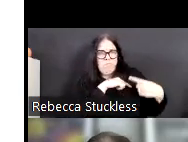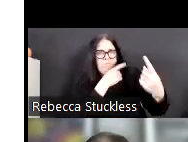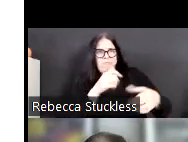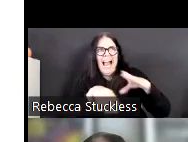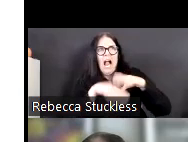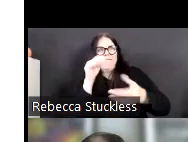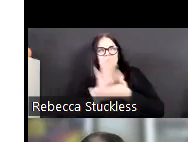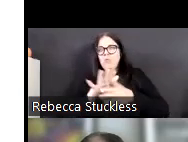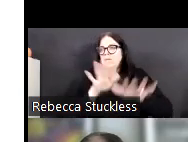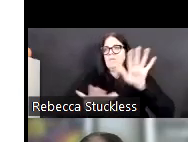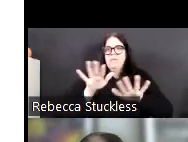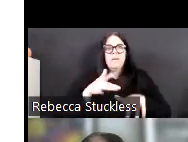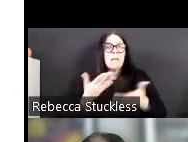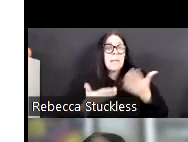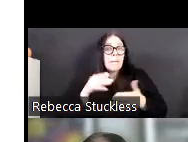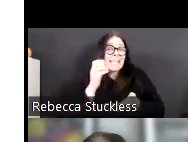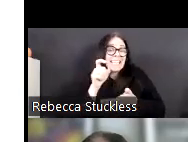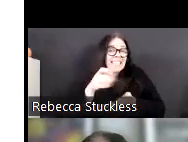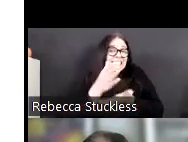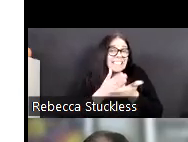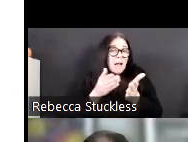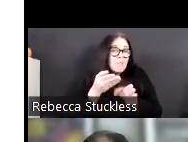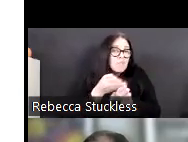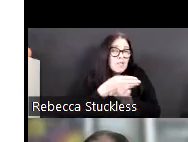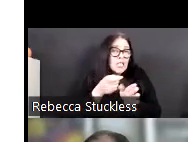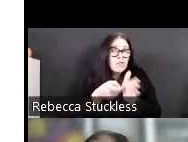need prerequisites, but ultimately are just simply